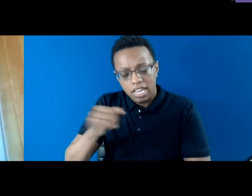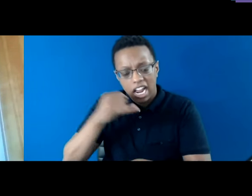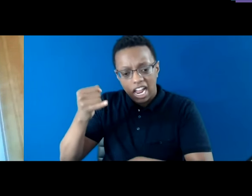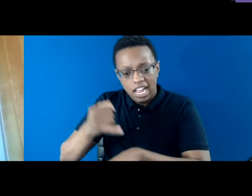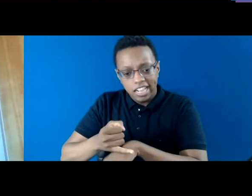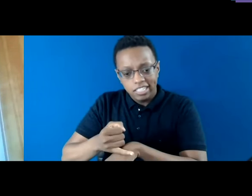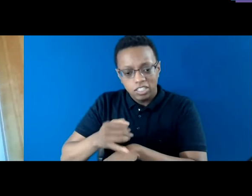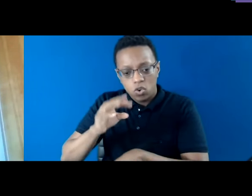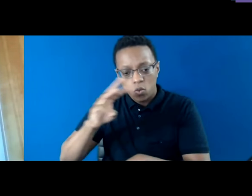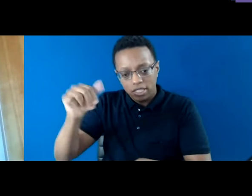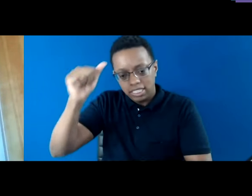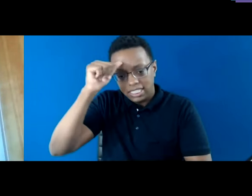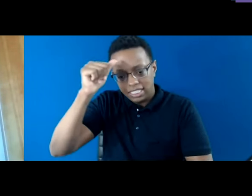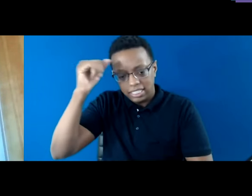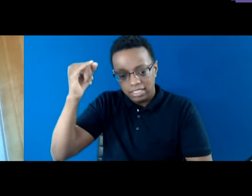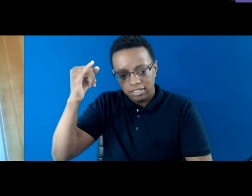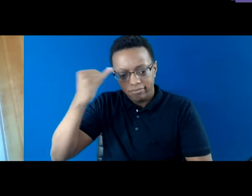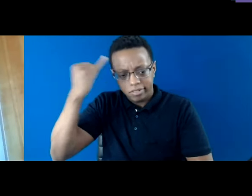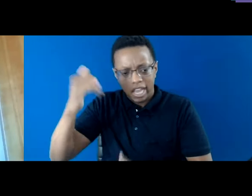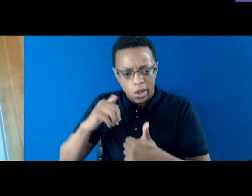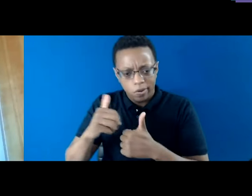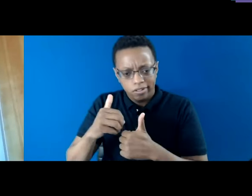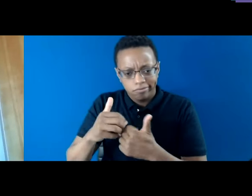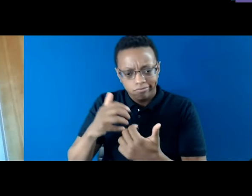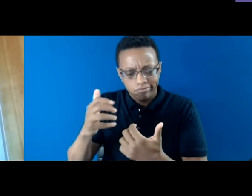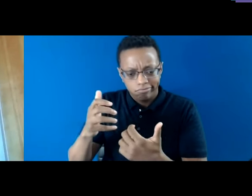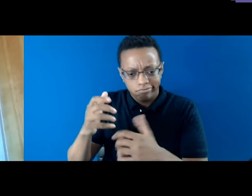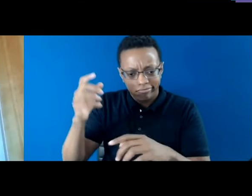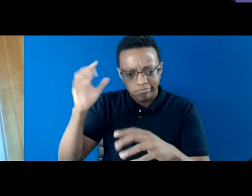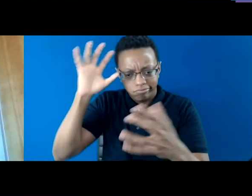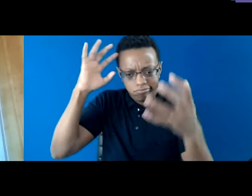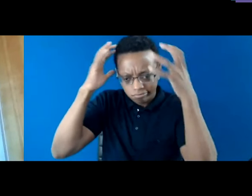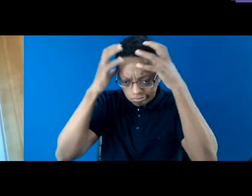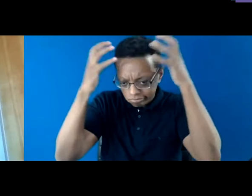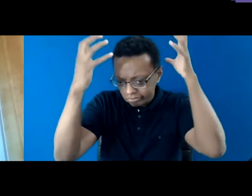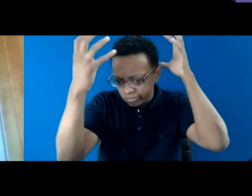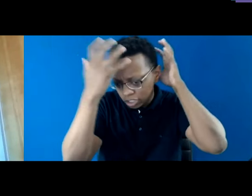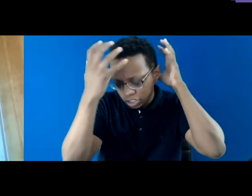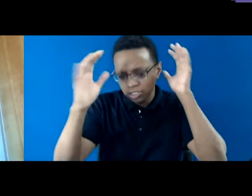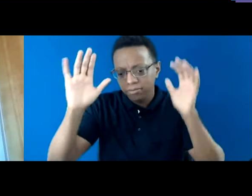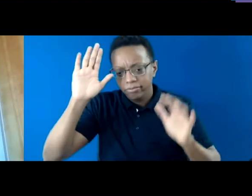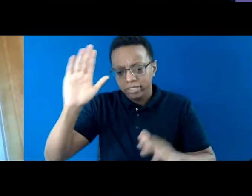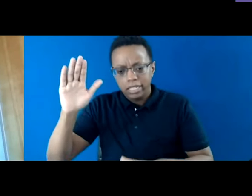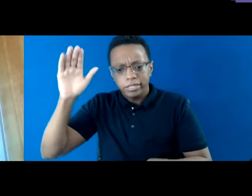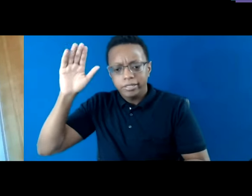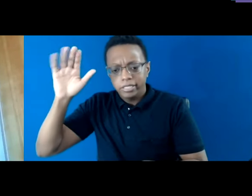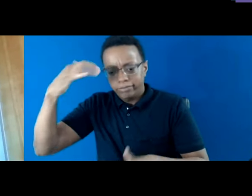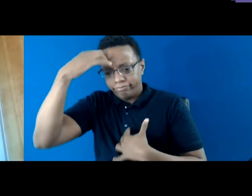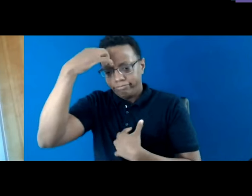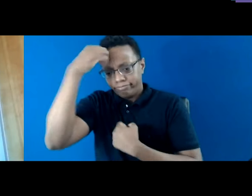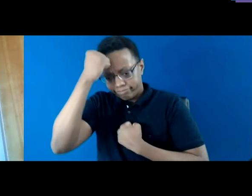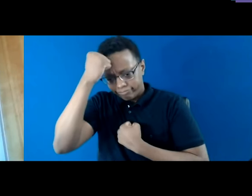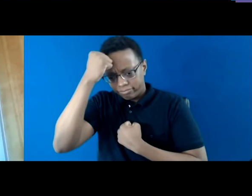very problematic mindset that the colonial gender binary has wrought in their music and culture and families without totally giving up said